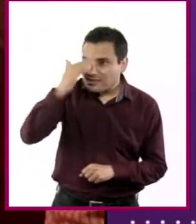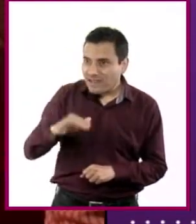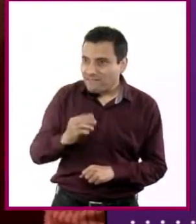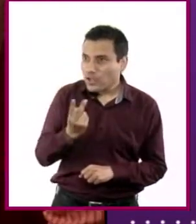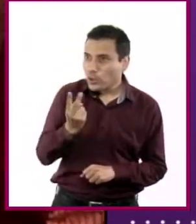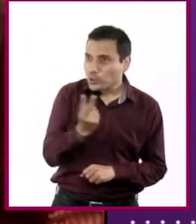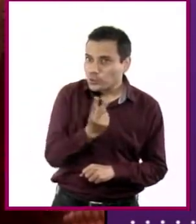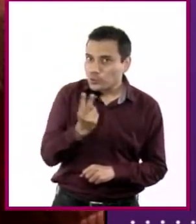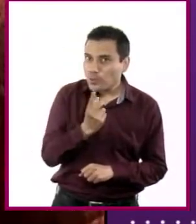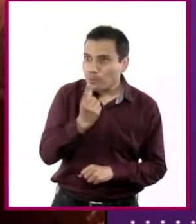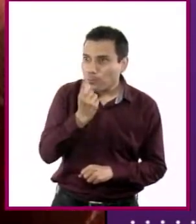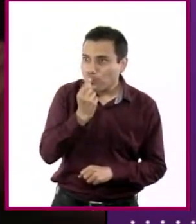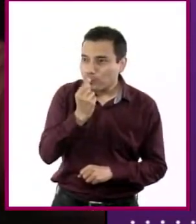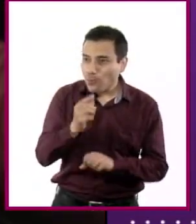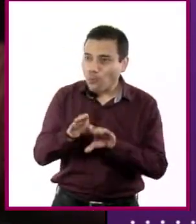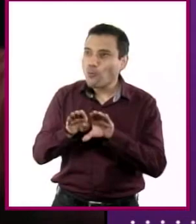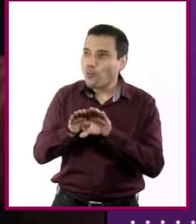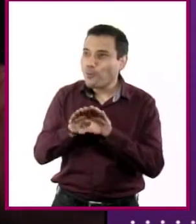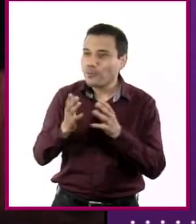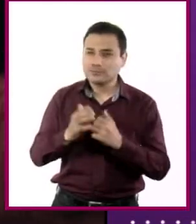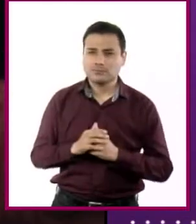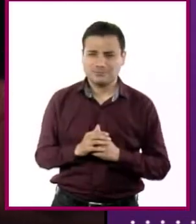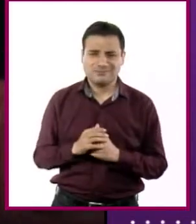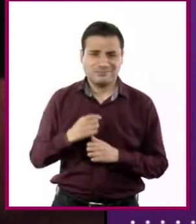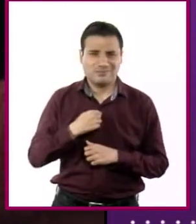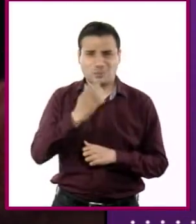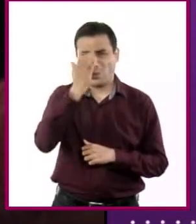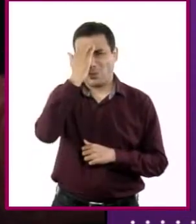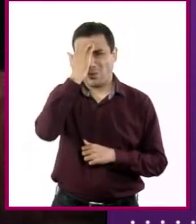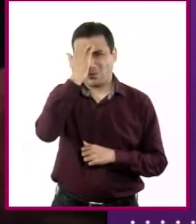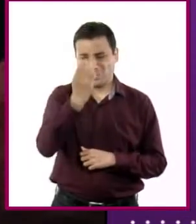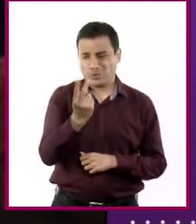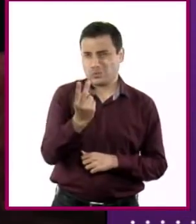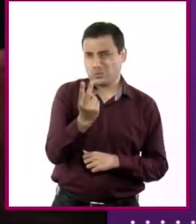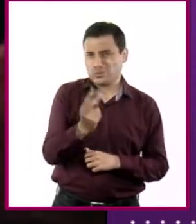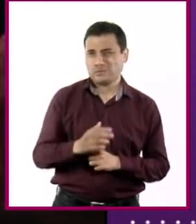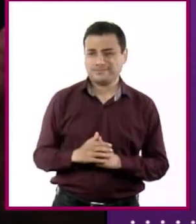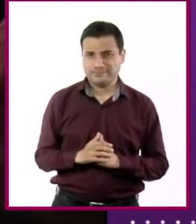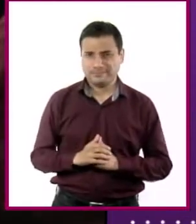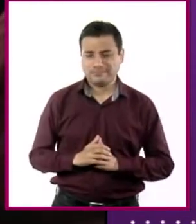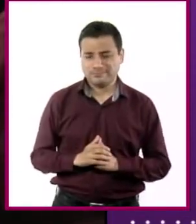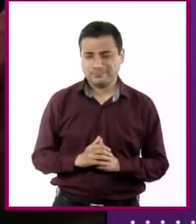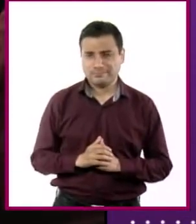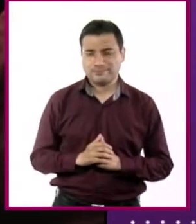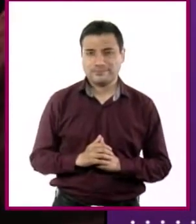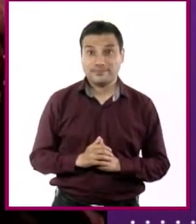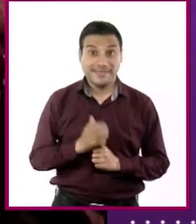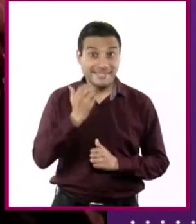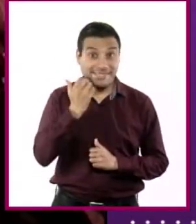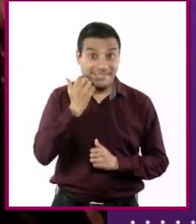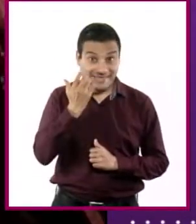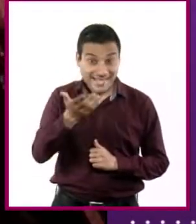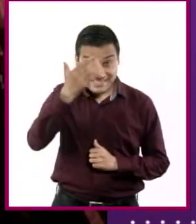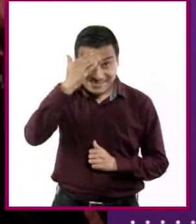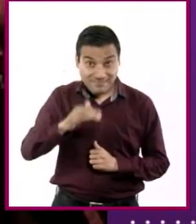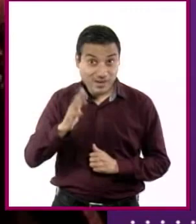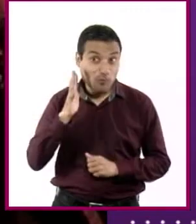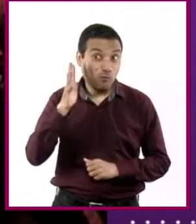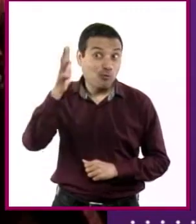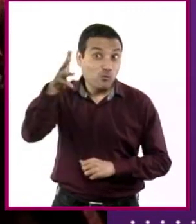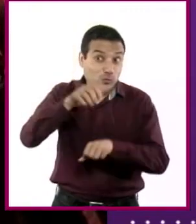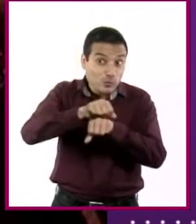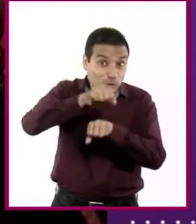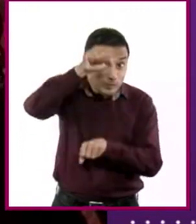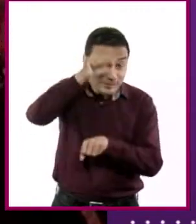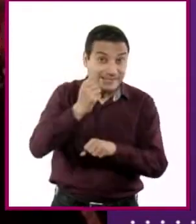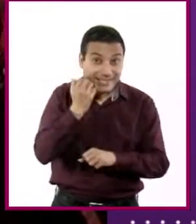Hmm? Yes, I know all about you. Do you want to know your future?